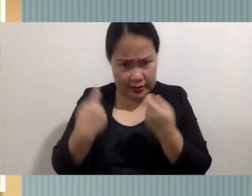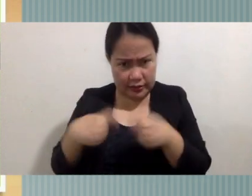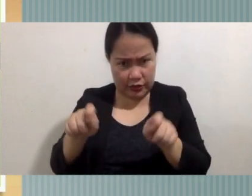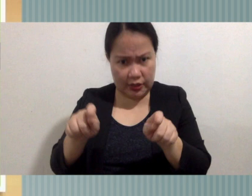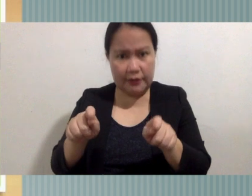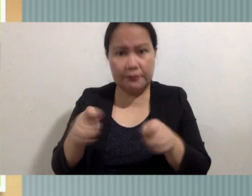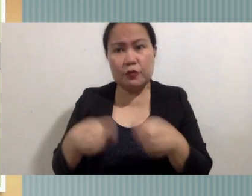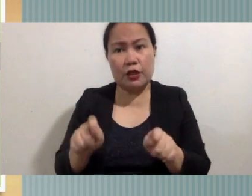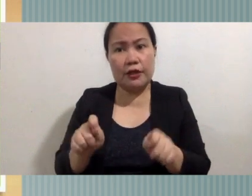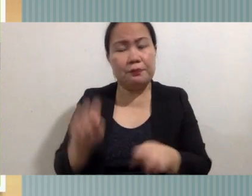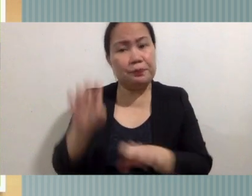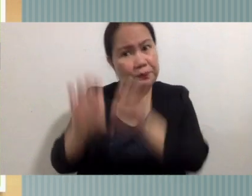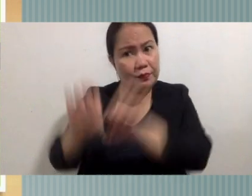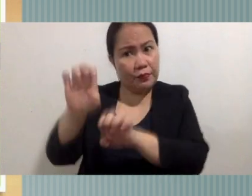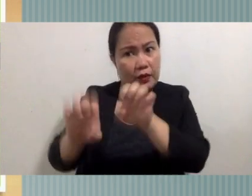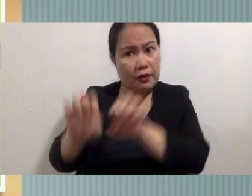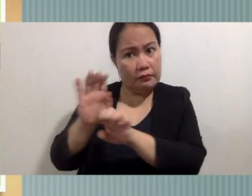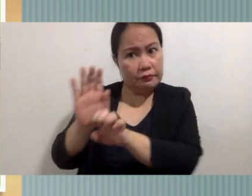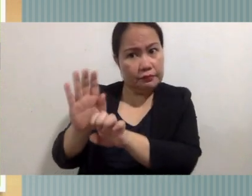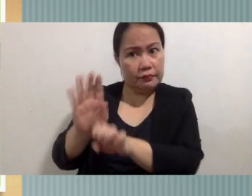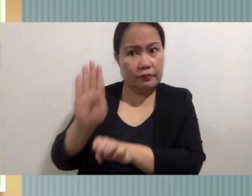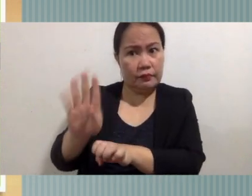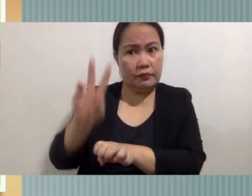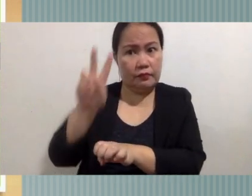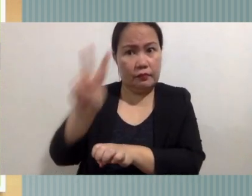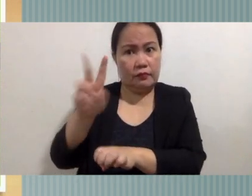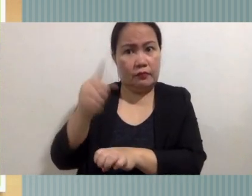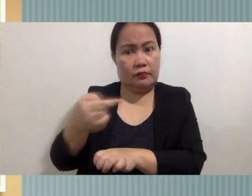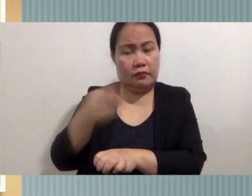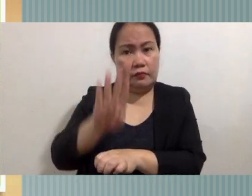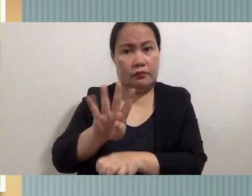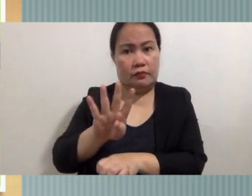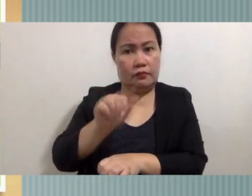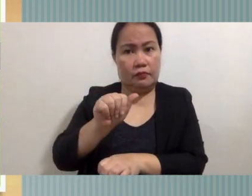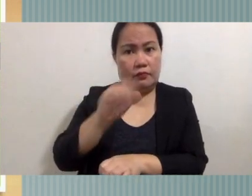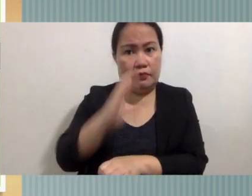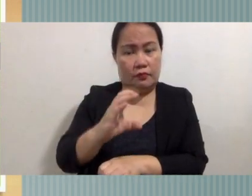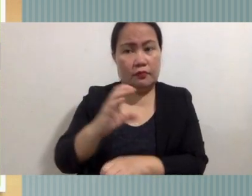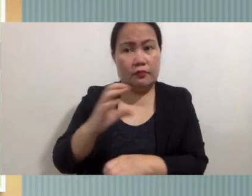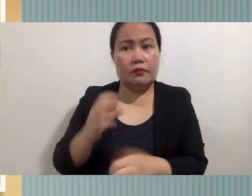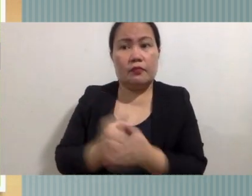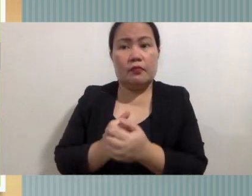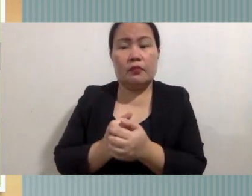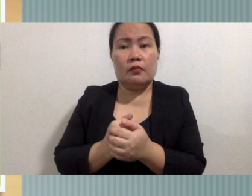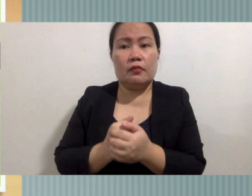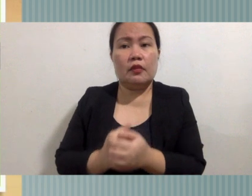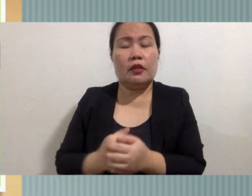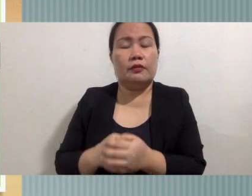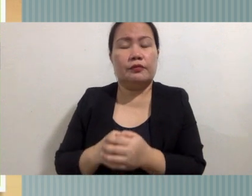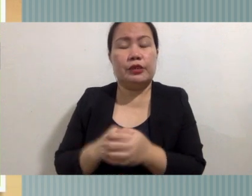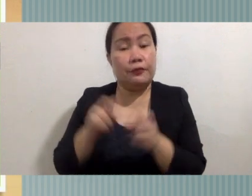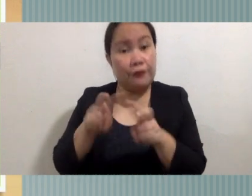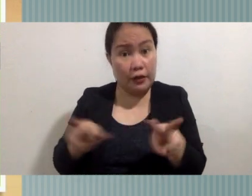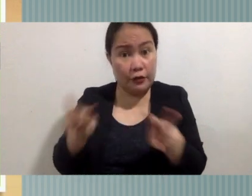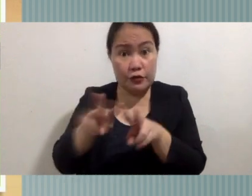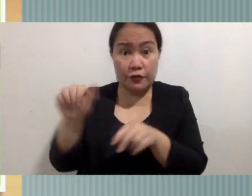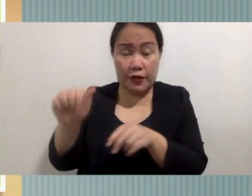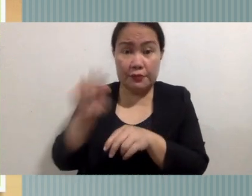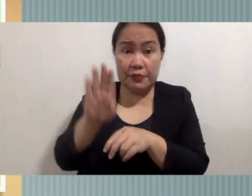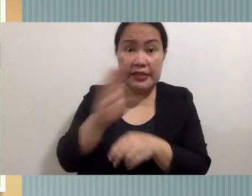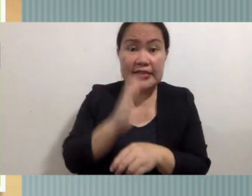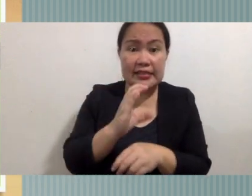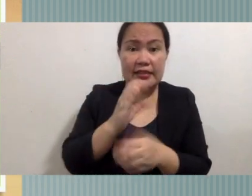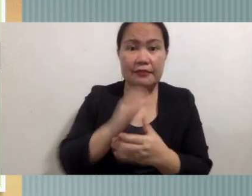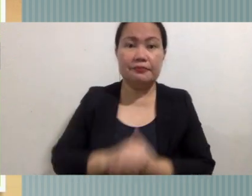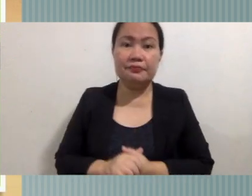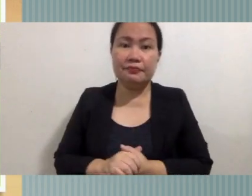So, let us try. Evaluate the expression b squared minus 4ac given the following values